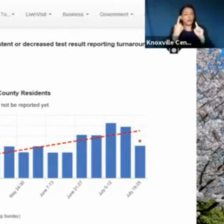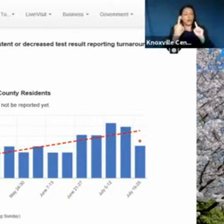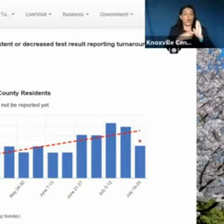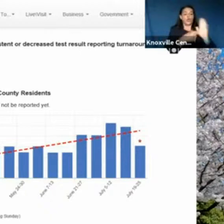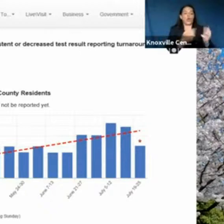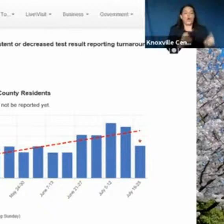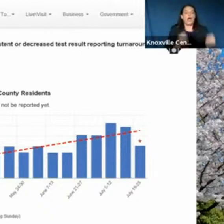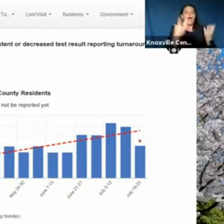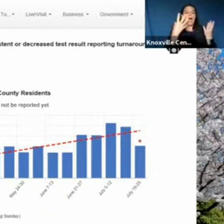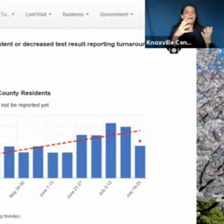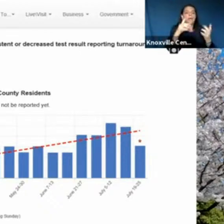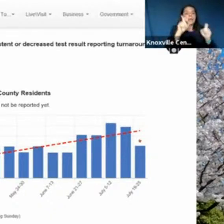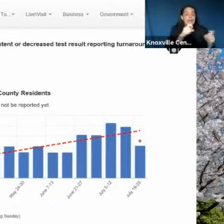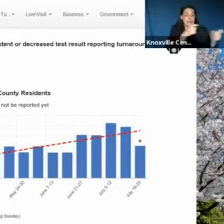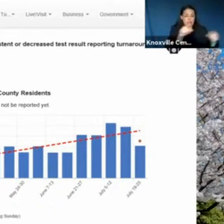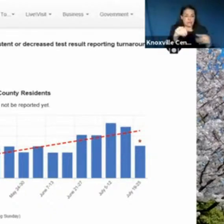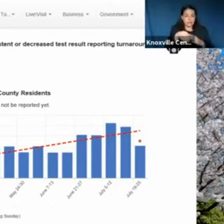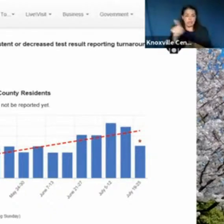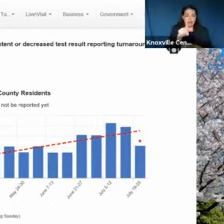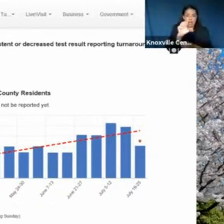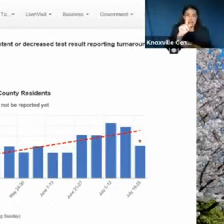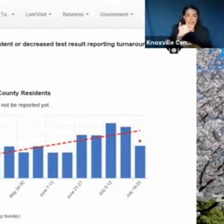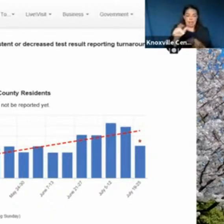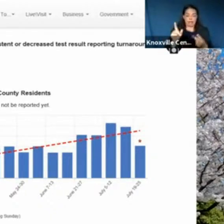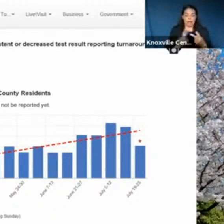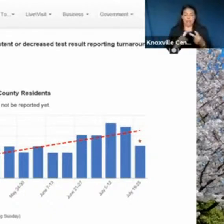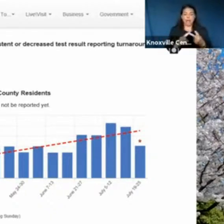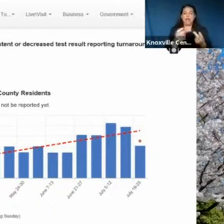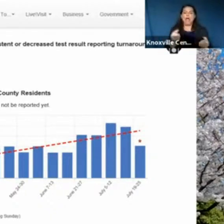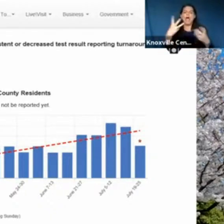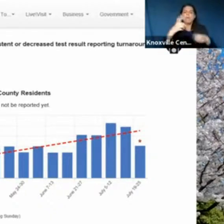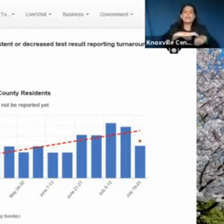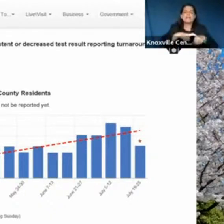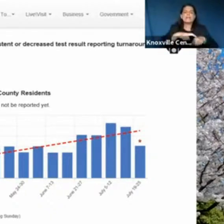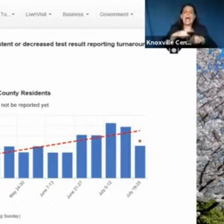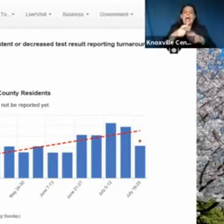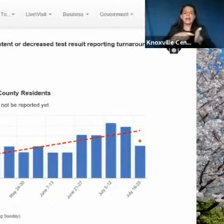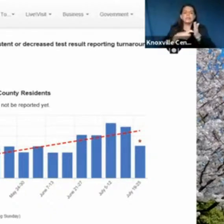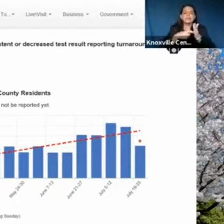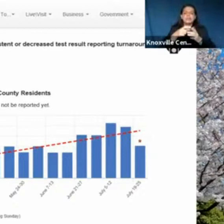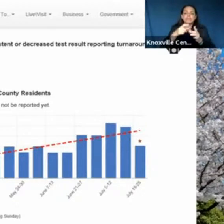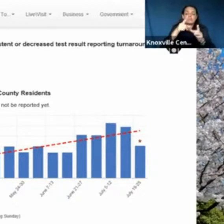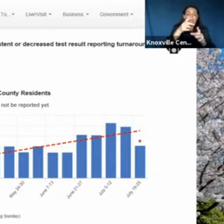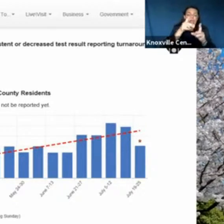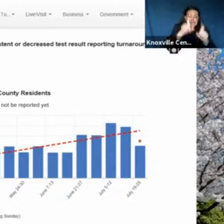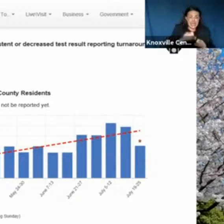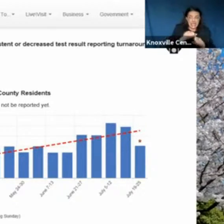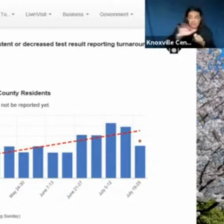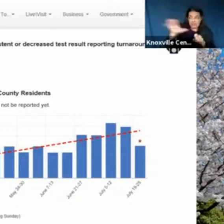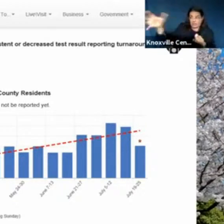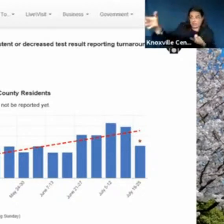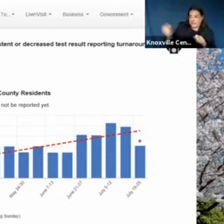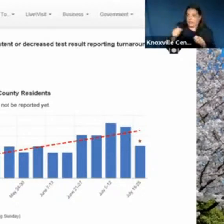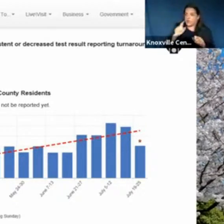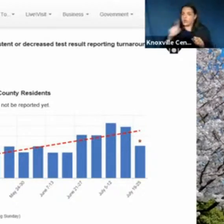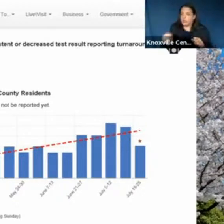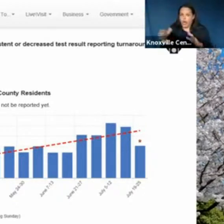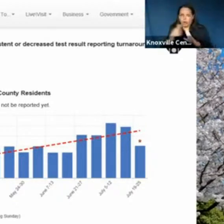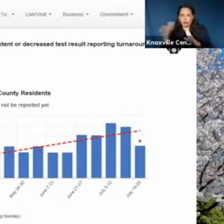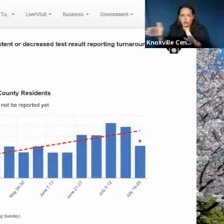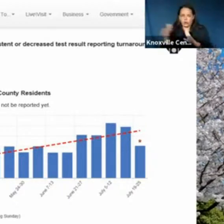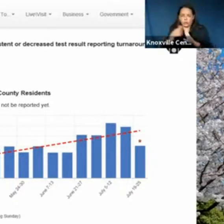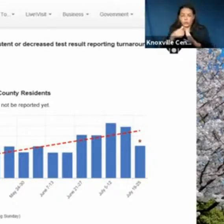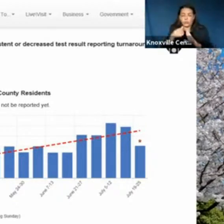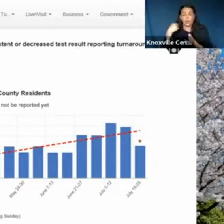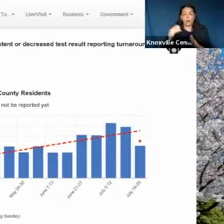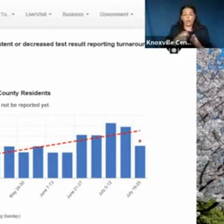for Knox County residents and another for average time between specimen collection and lab report data. From the data we